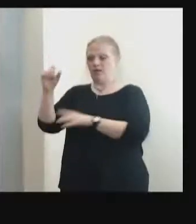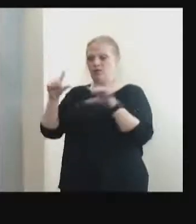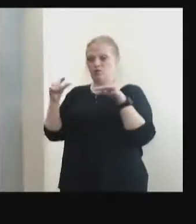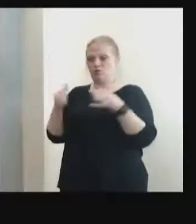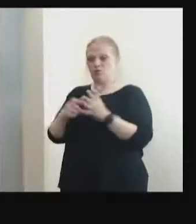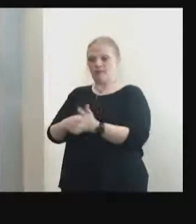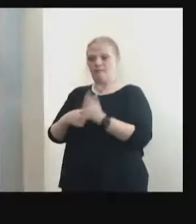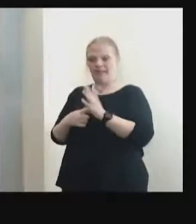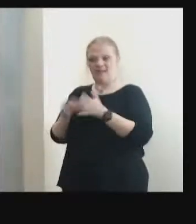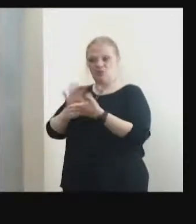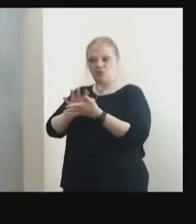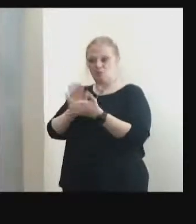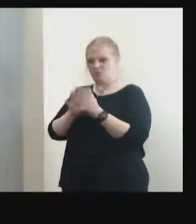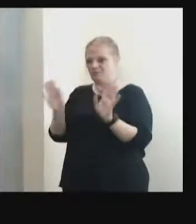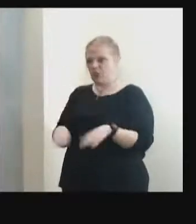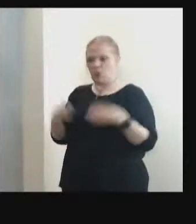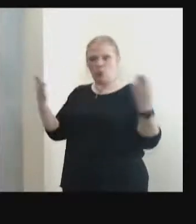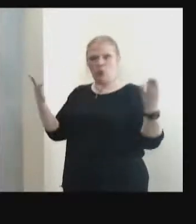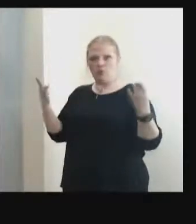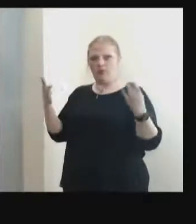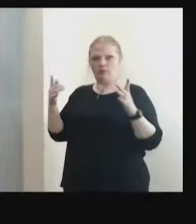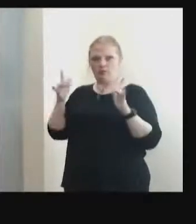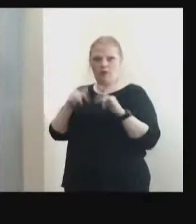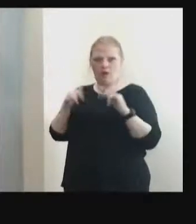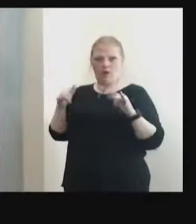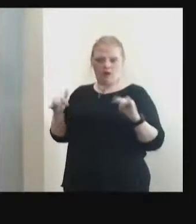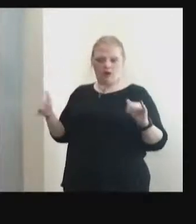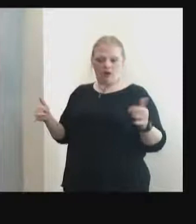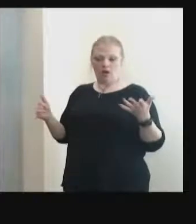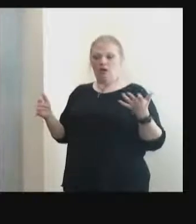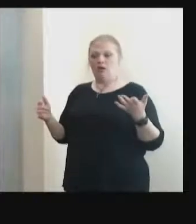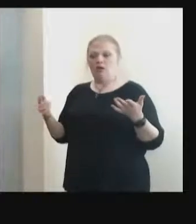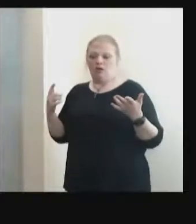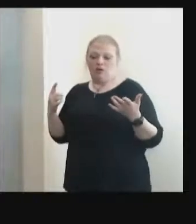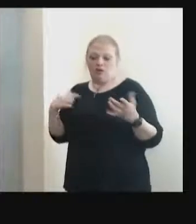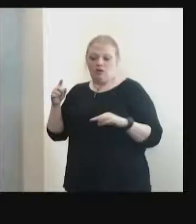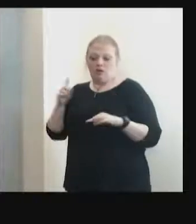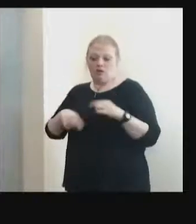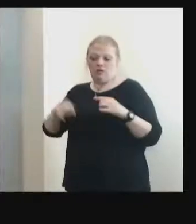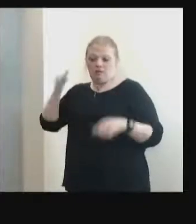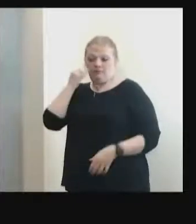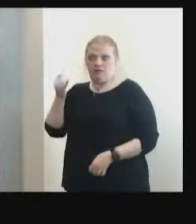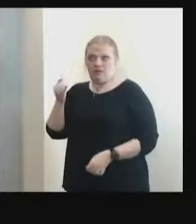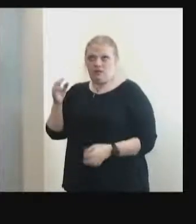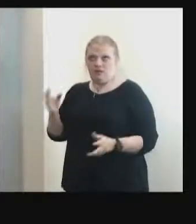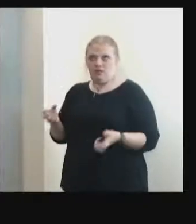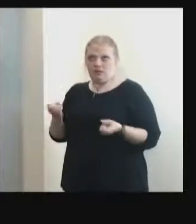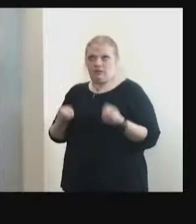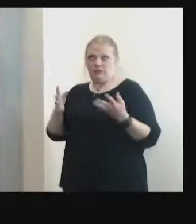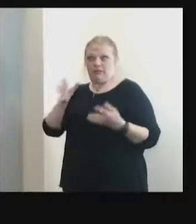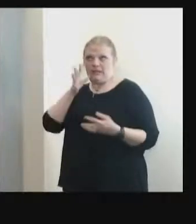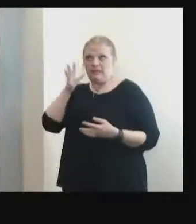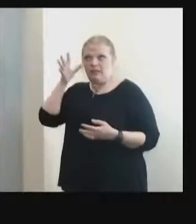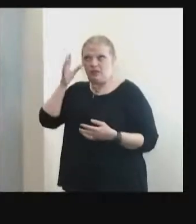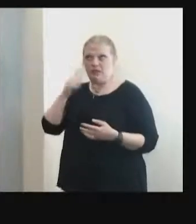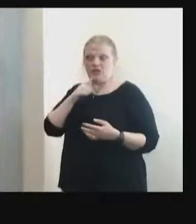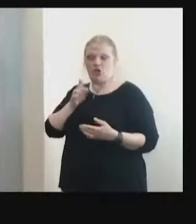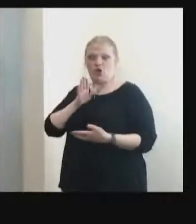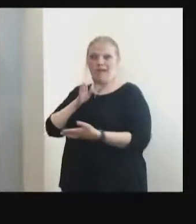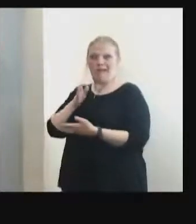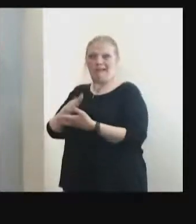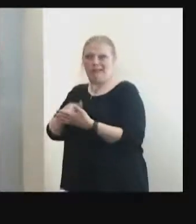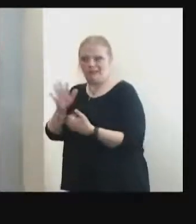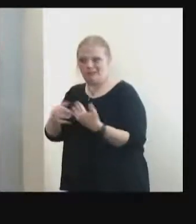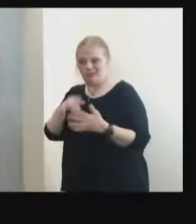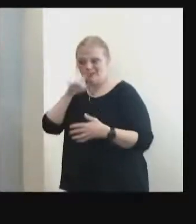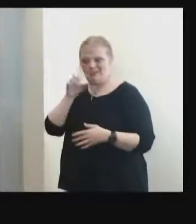that the schools be opened and so forth. And I can't imagine there are very many parents who are opposed to all the